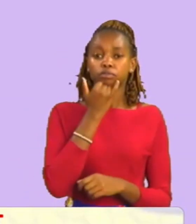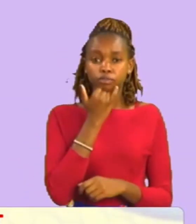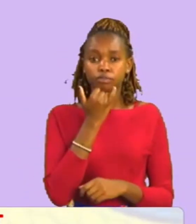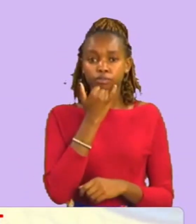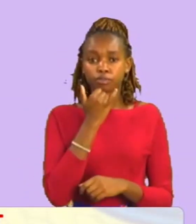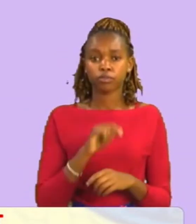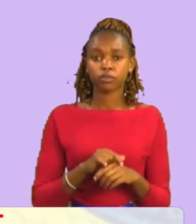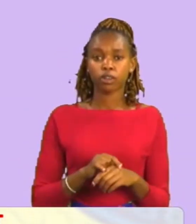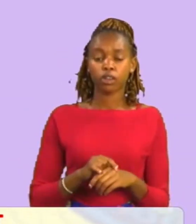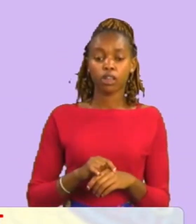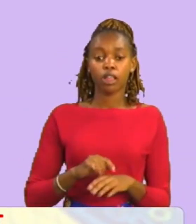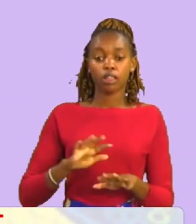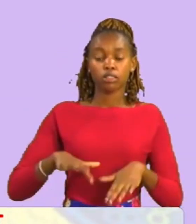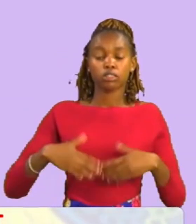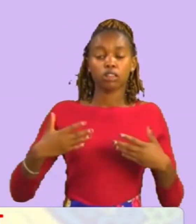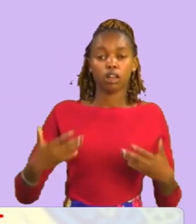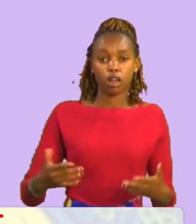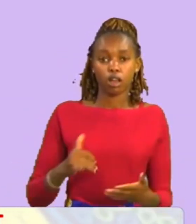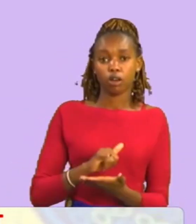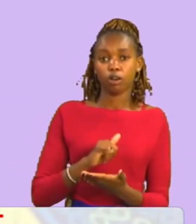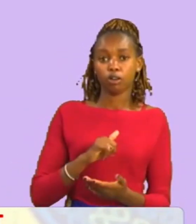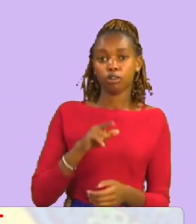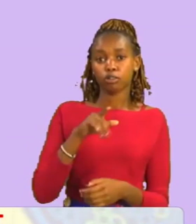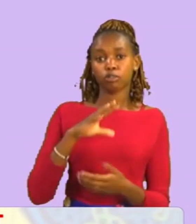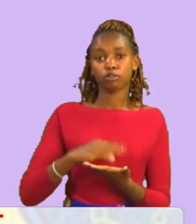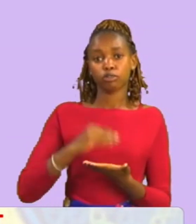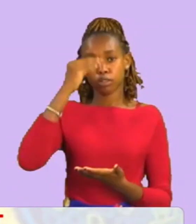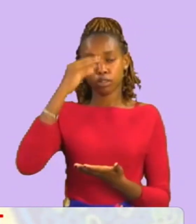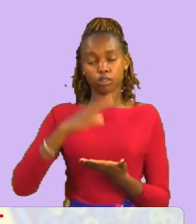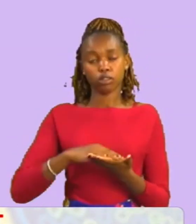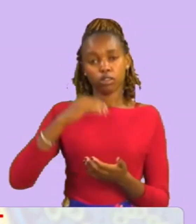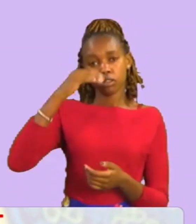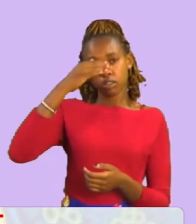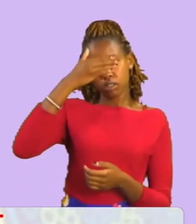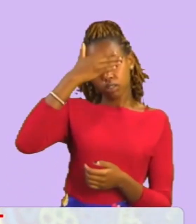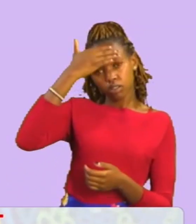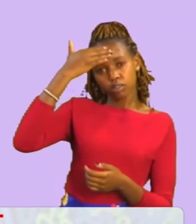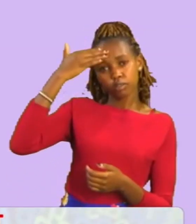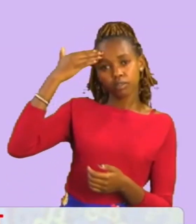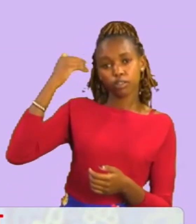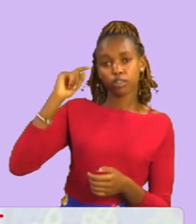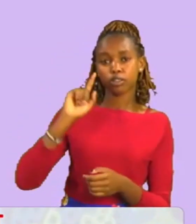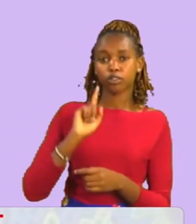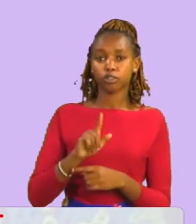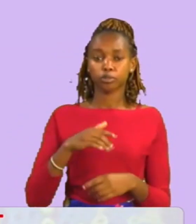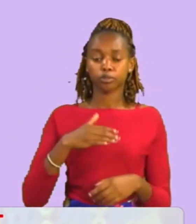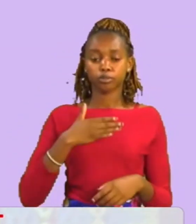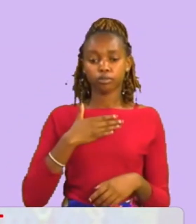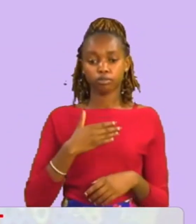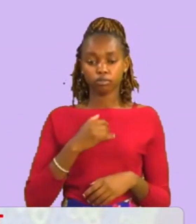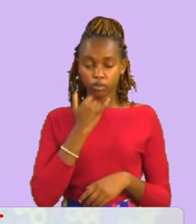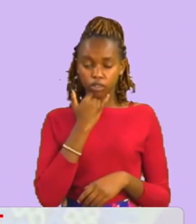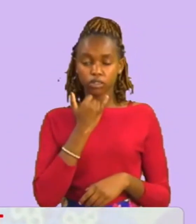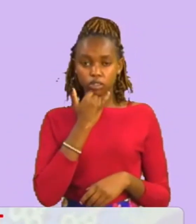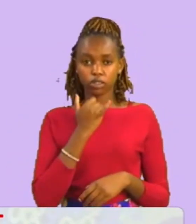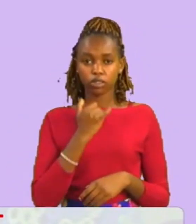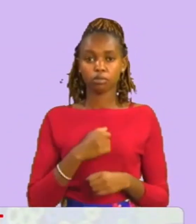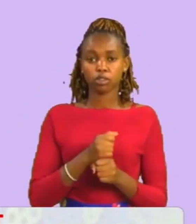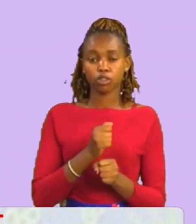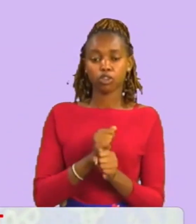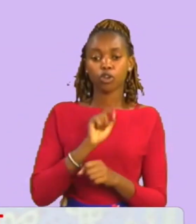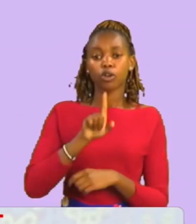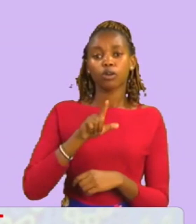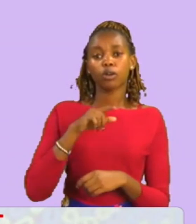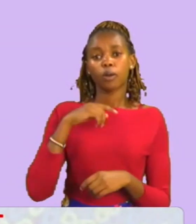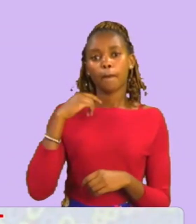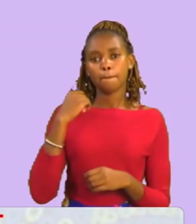how you learn, that is how you live and learn. You're not here to forget about your mistakes. Make you the better person or better individual